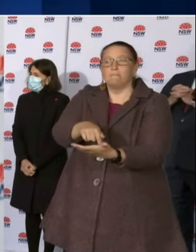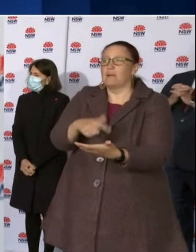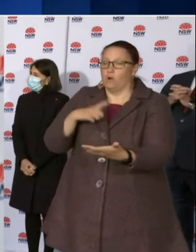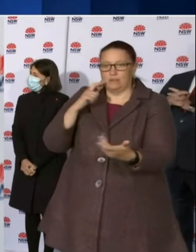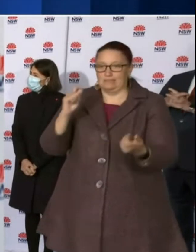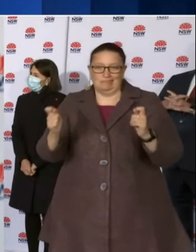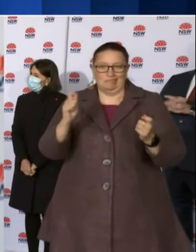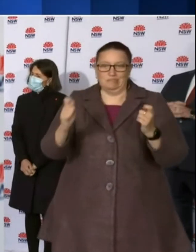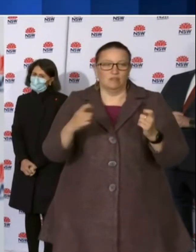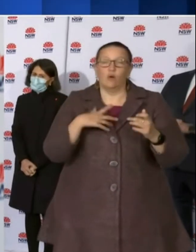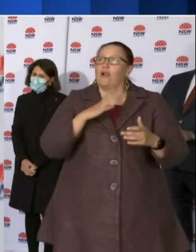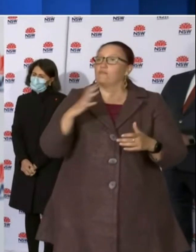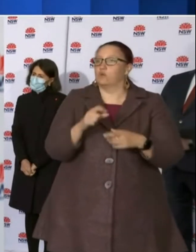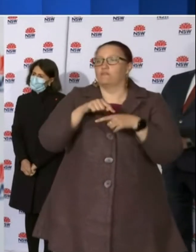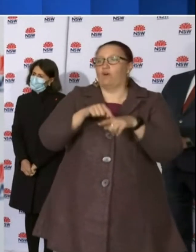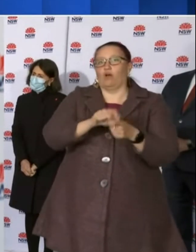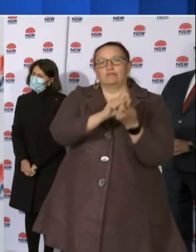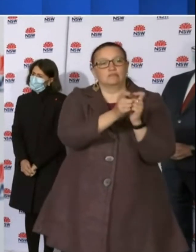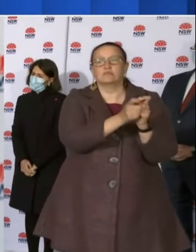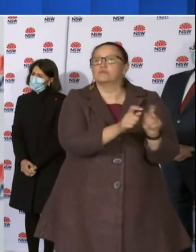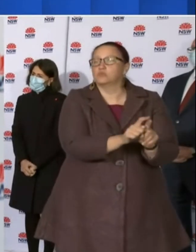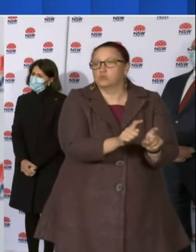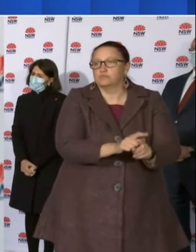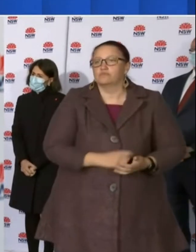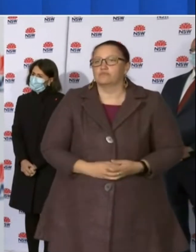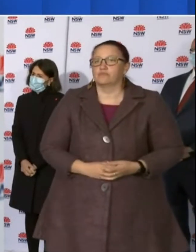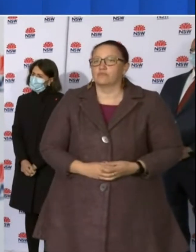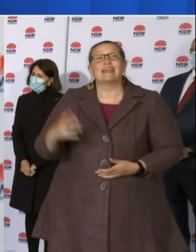also having booster vaccination